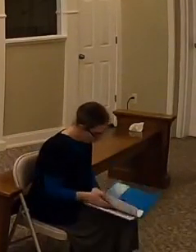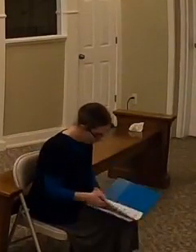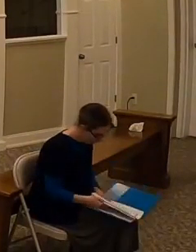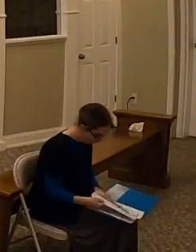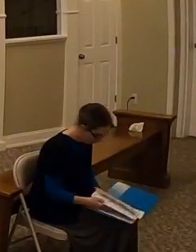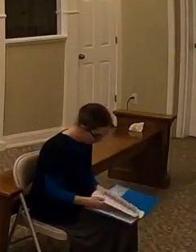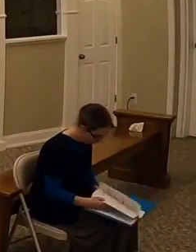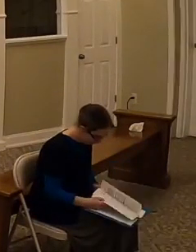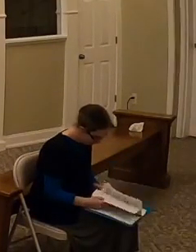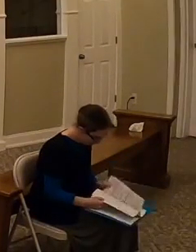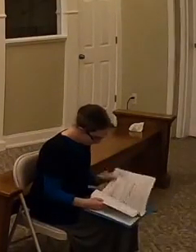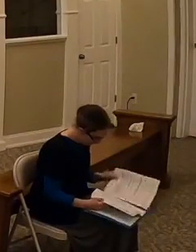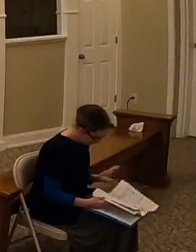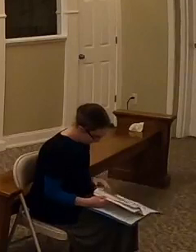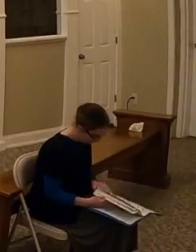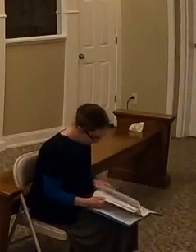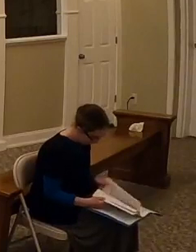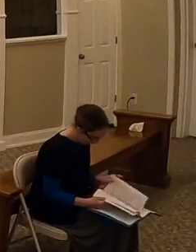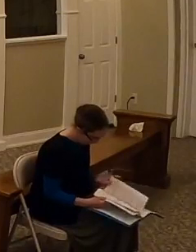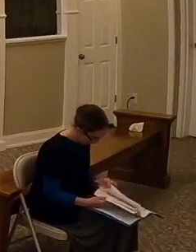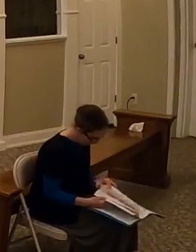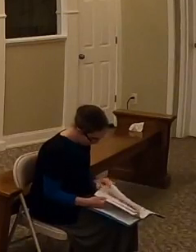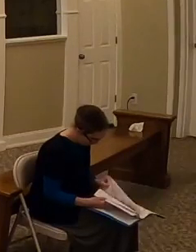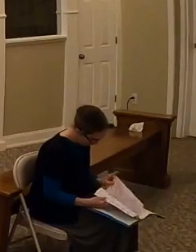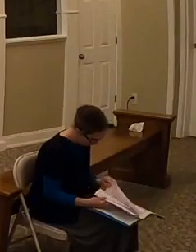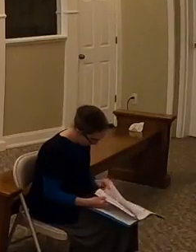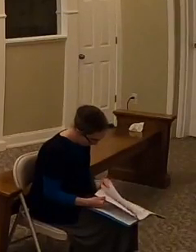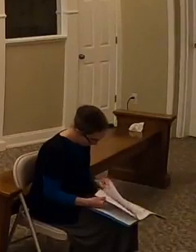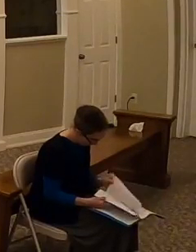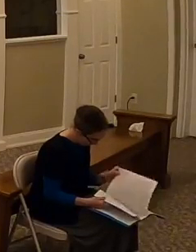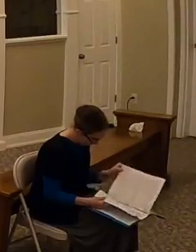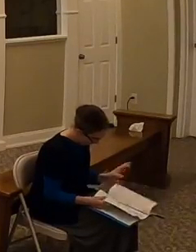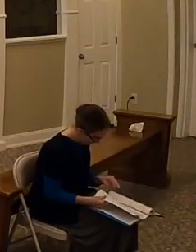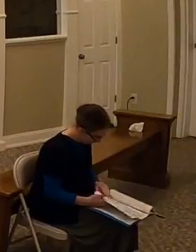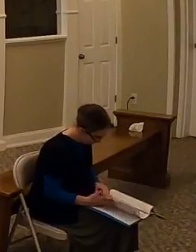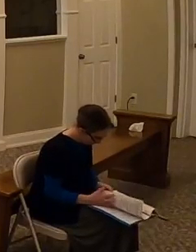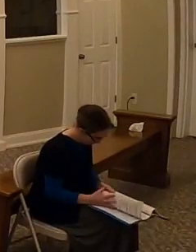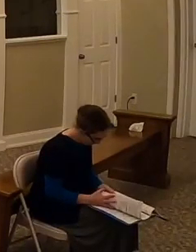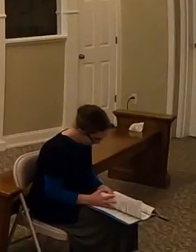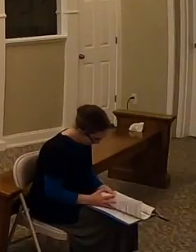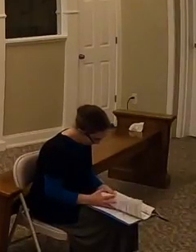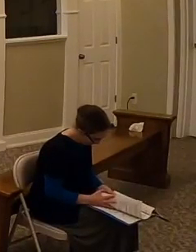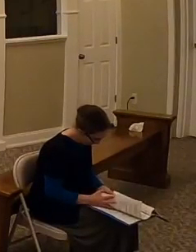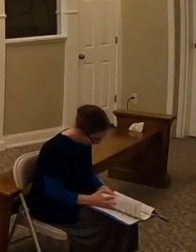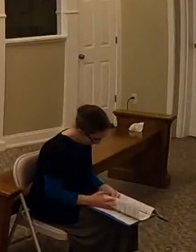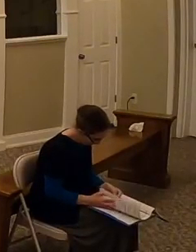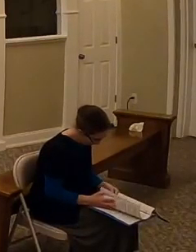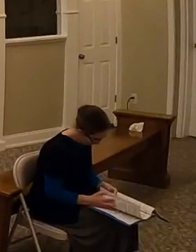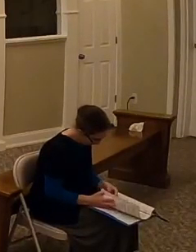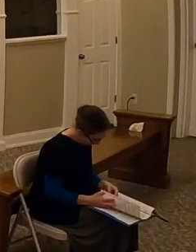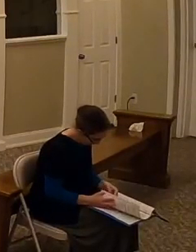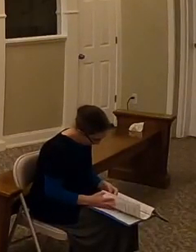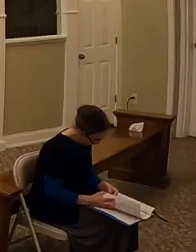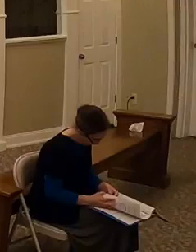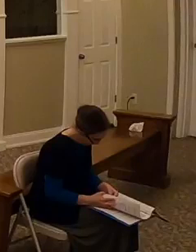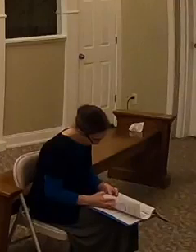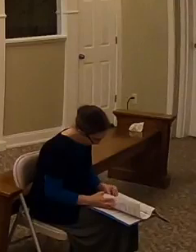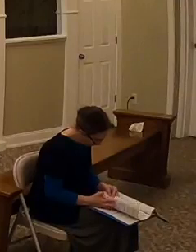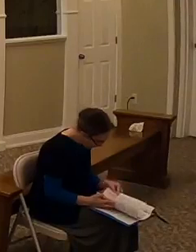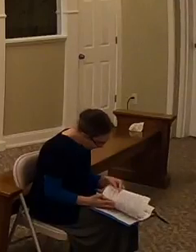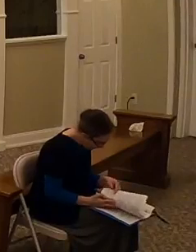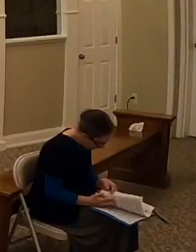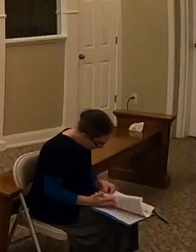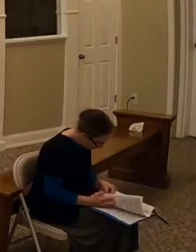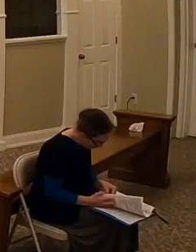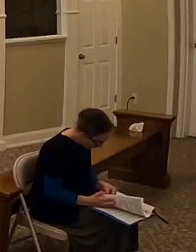Amen. You want spit white. You ain't going to have that brown spit in your mouth. All right. For ye are the temple of the living God. As God has said, I will dwell in them and